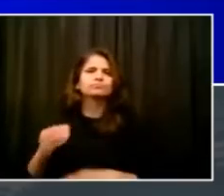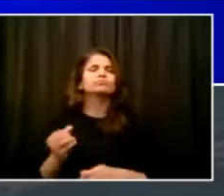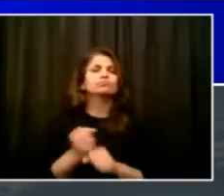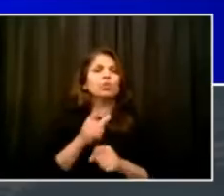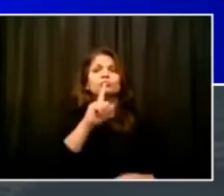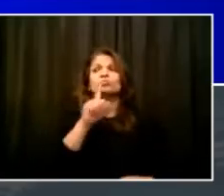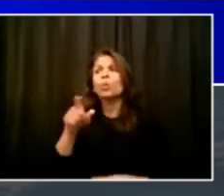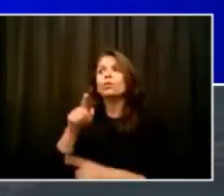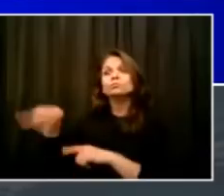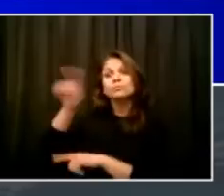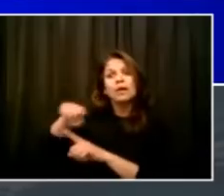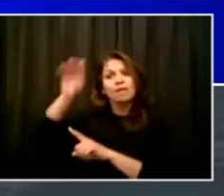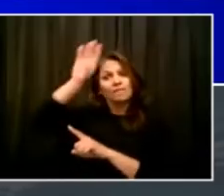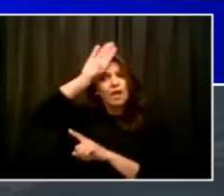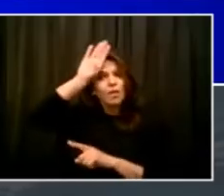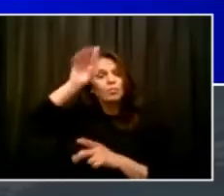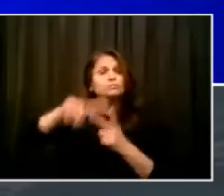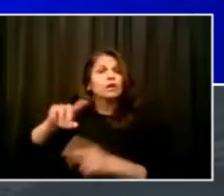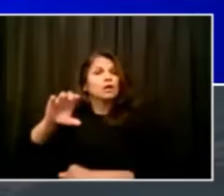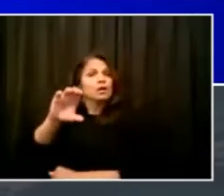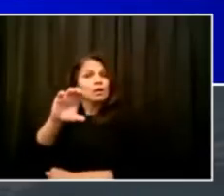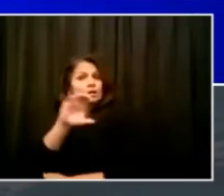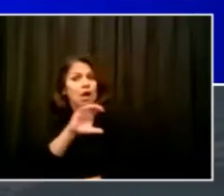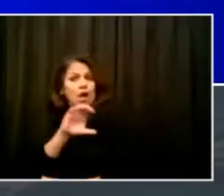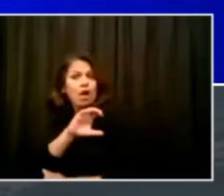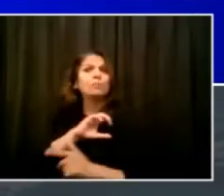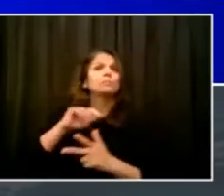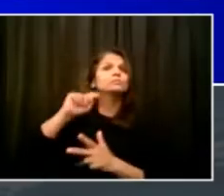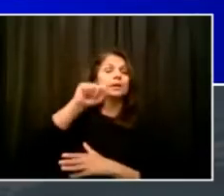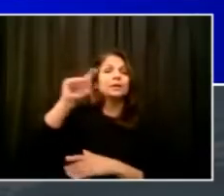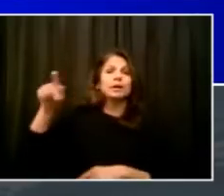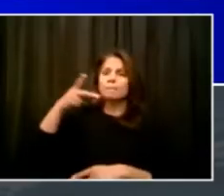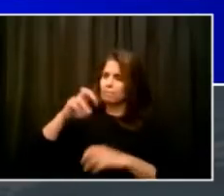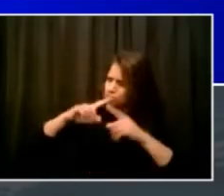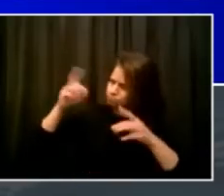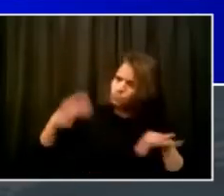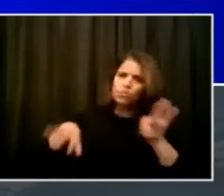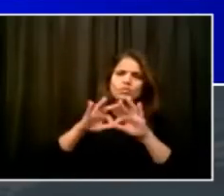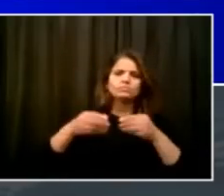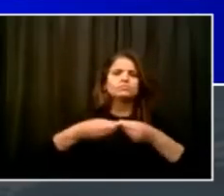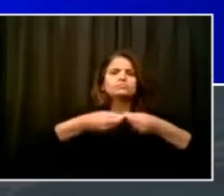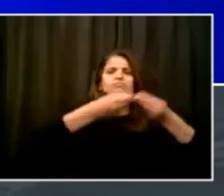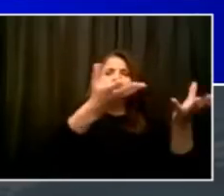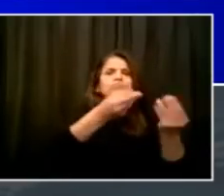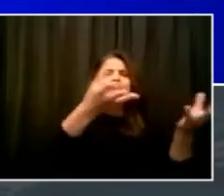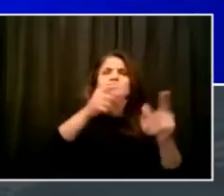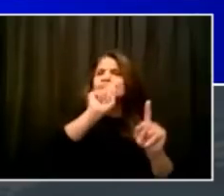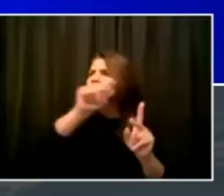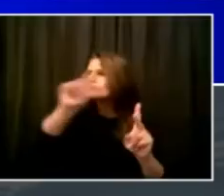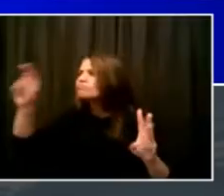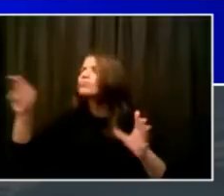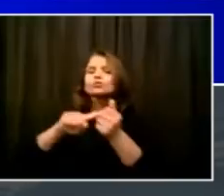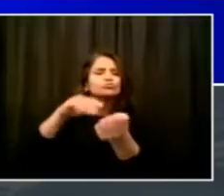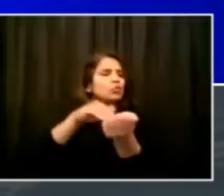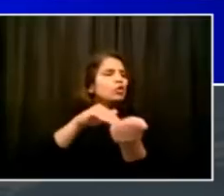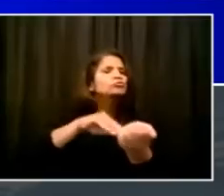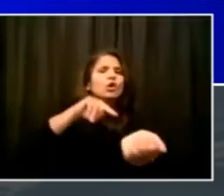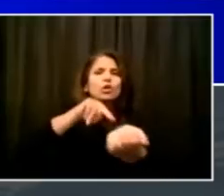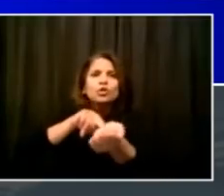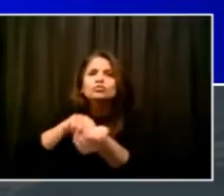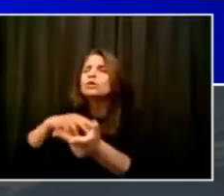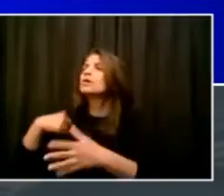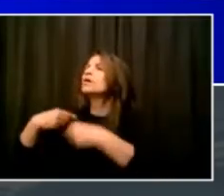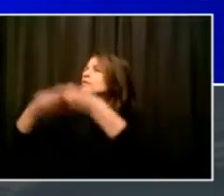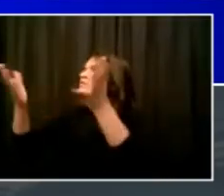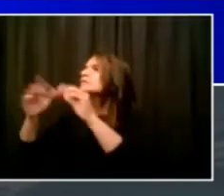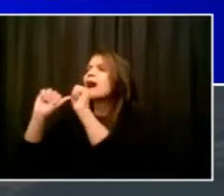PPEs, we're providing for them, and any of the other key agencies that have PPE needs.